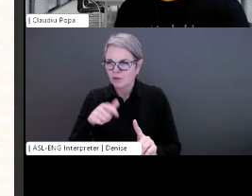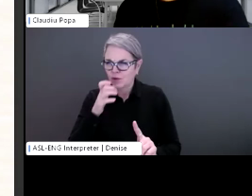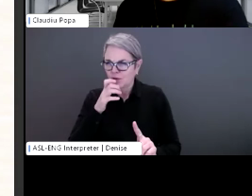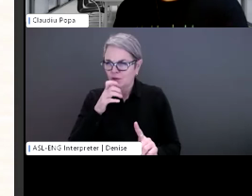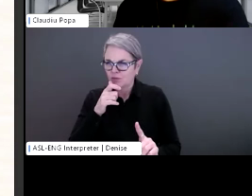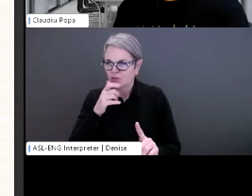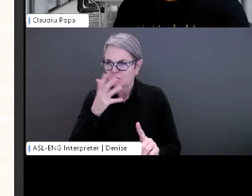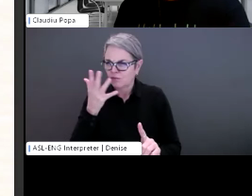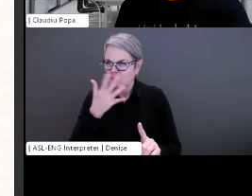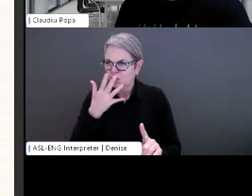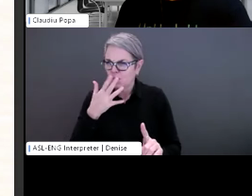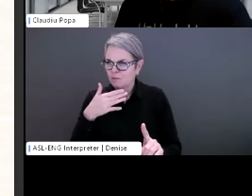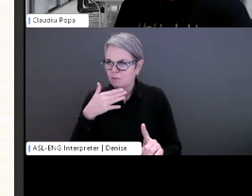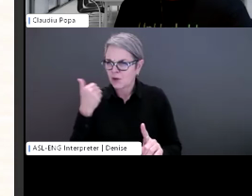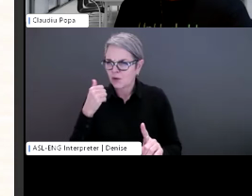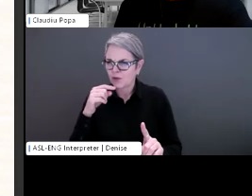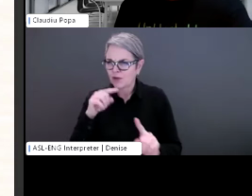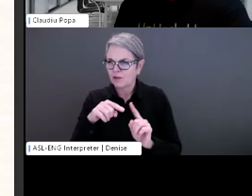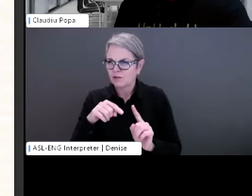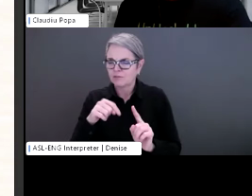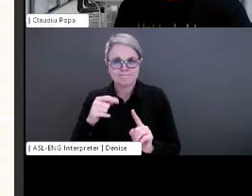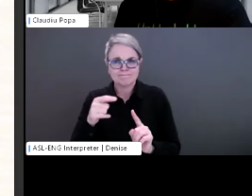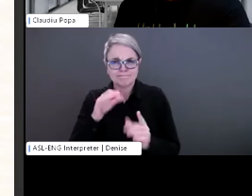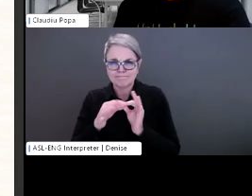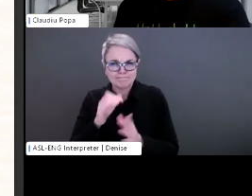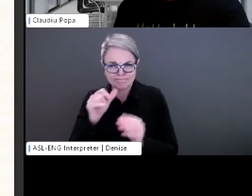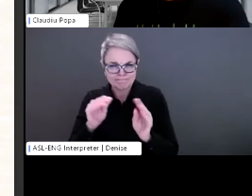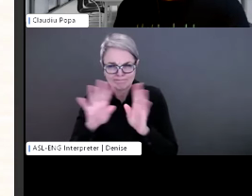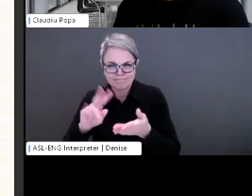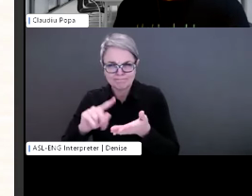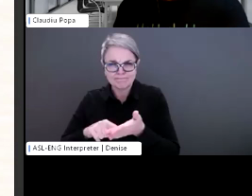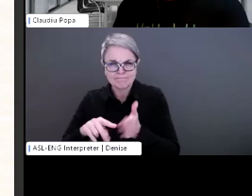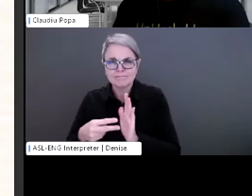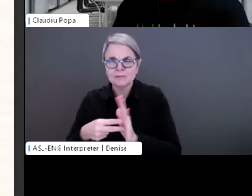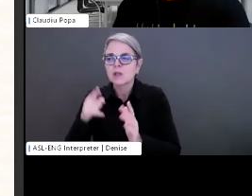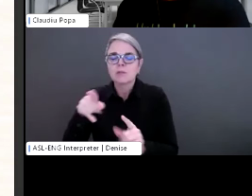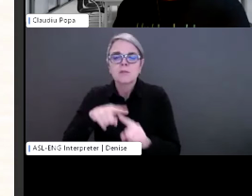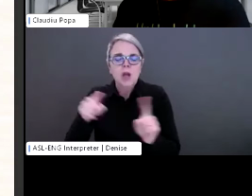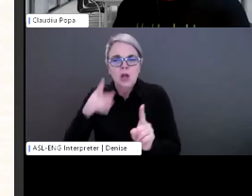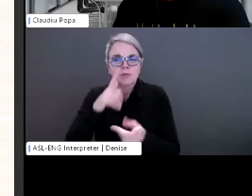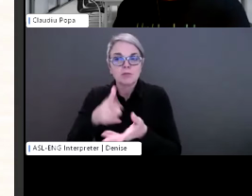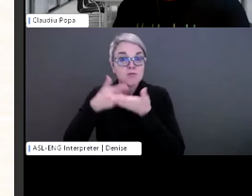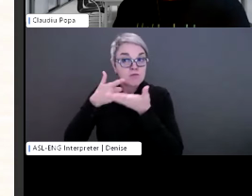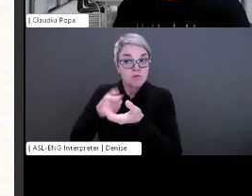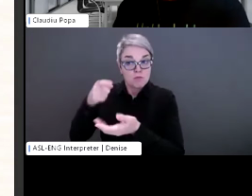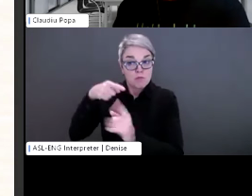with banking information because you never know who runs those companies.